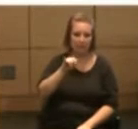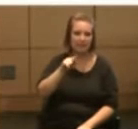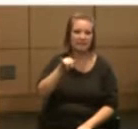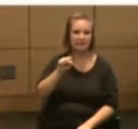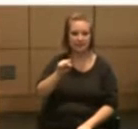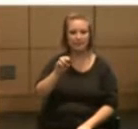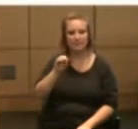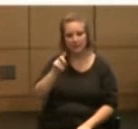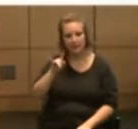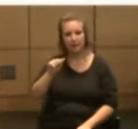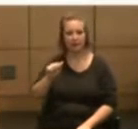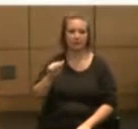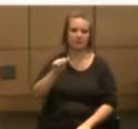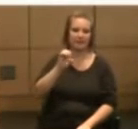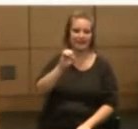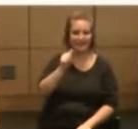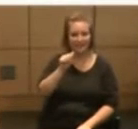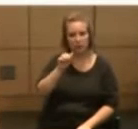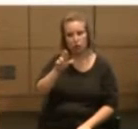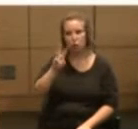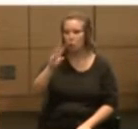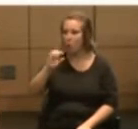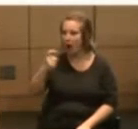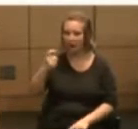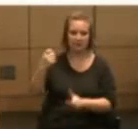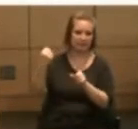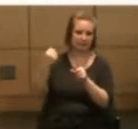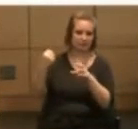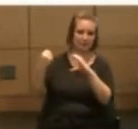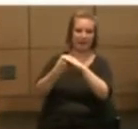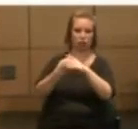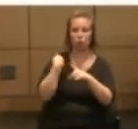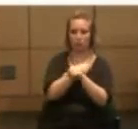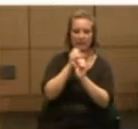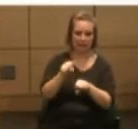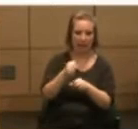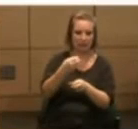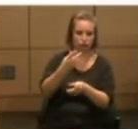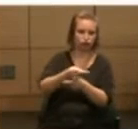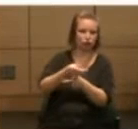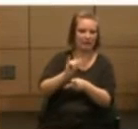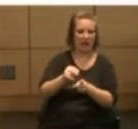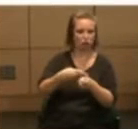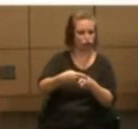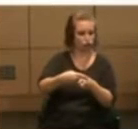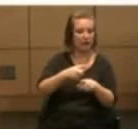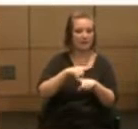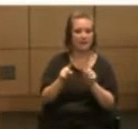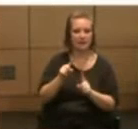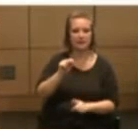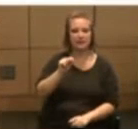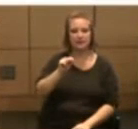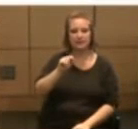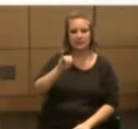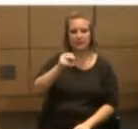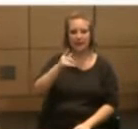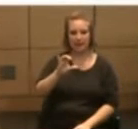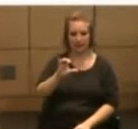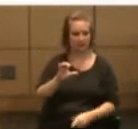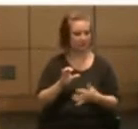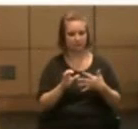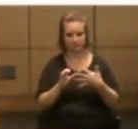earwax impactions, we can obviously do something about that and take care of that, and that's temporary. Tympanic membrane perforations can